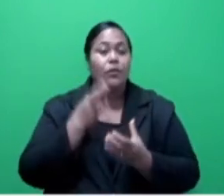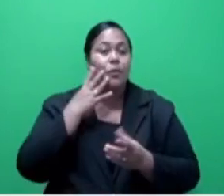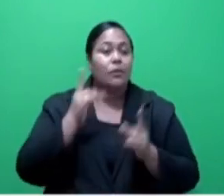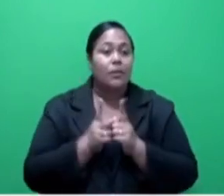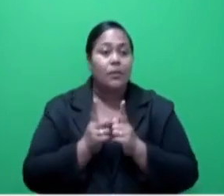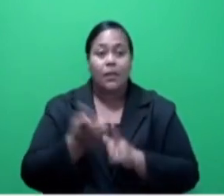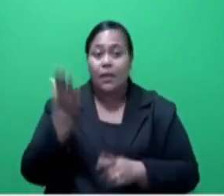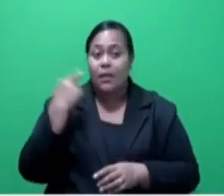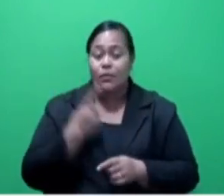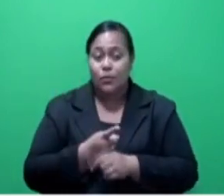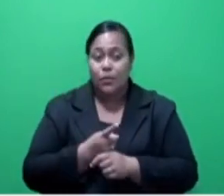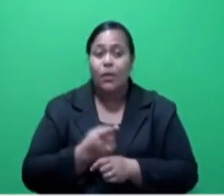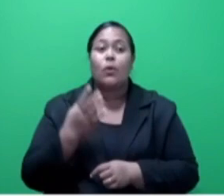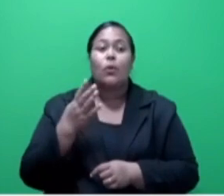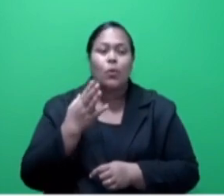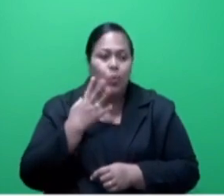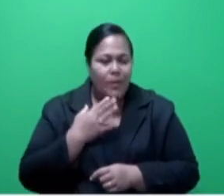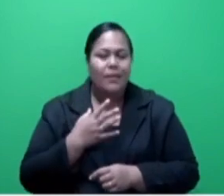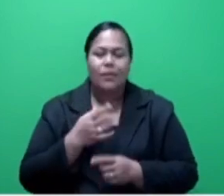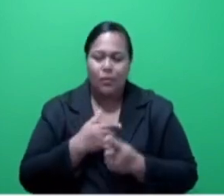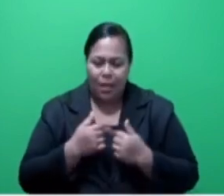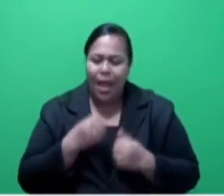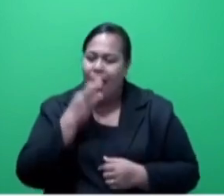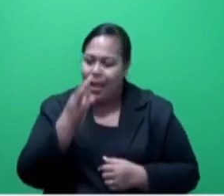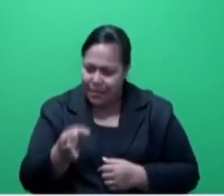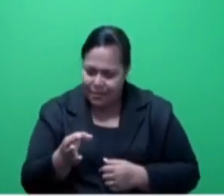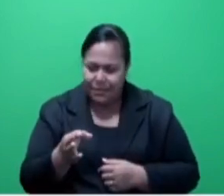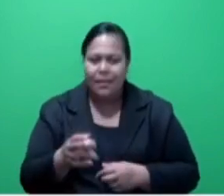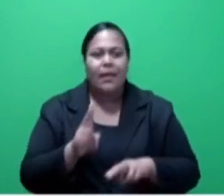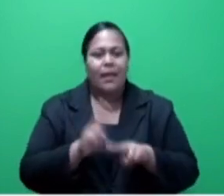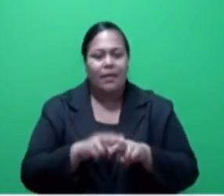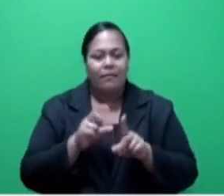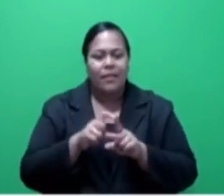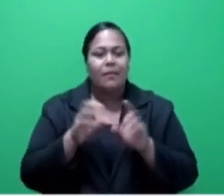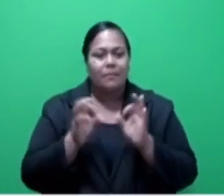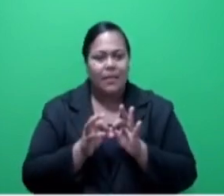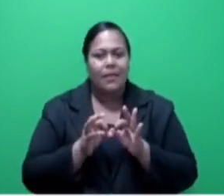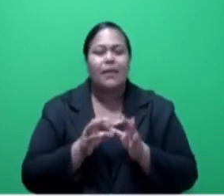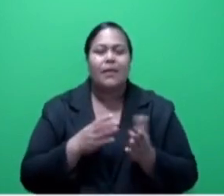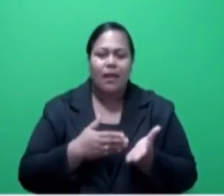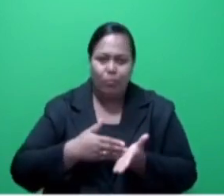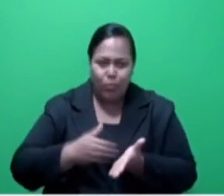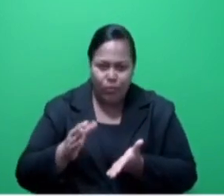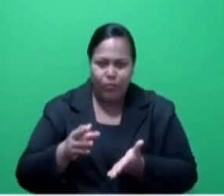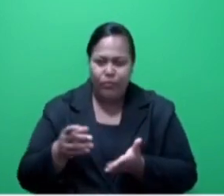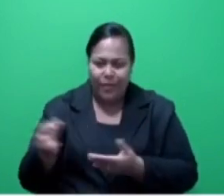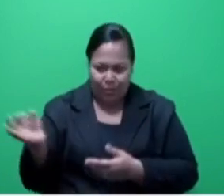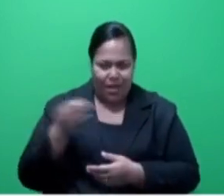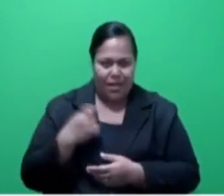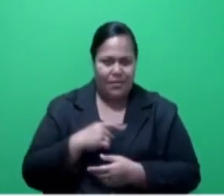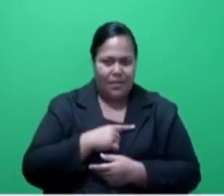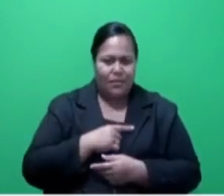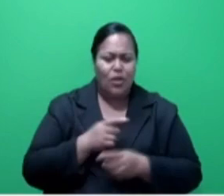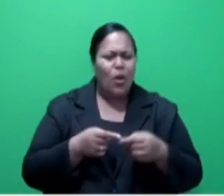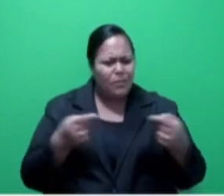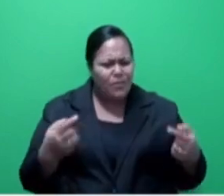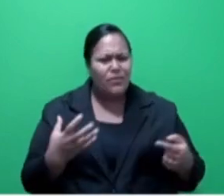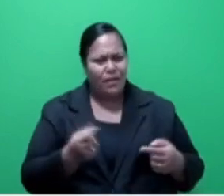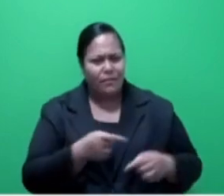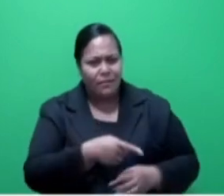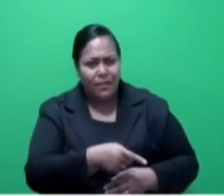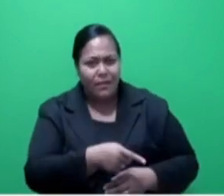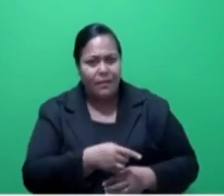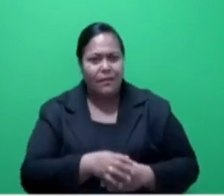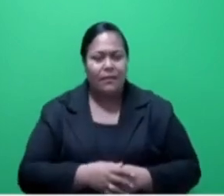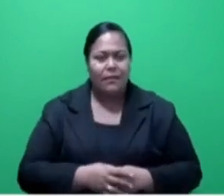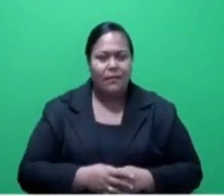that there would be an FDB guarantee. I did inform the business committee, and the members of the opposition were there. It is on them if they did